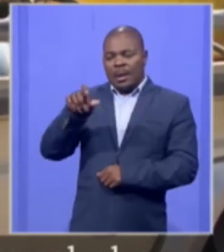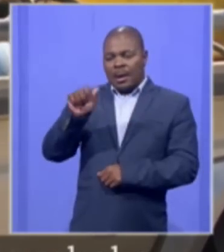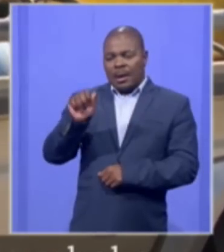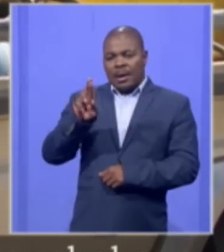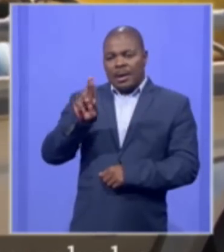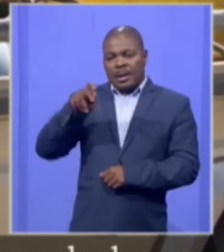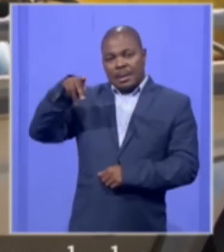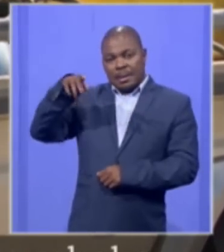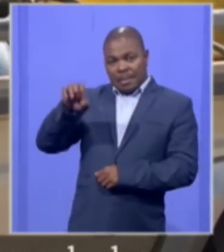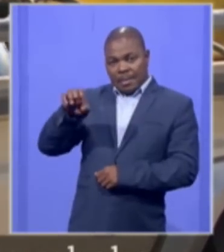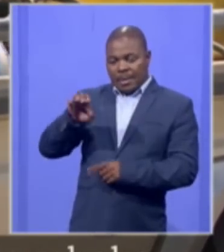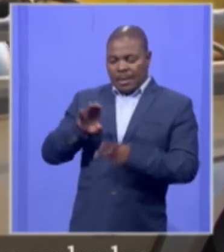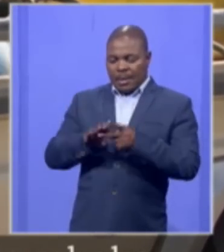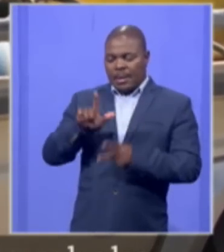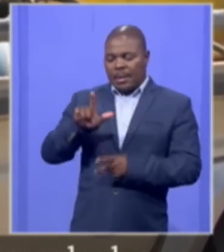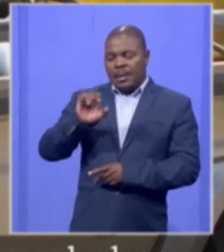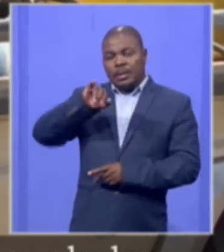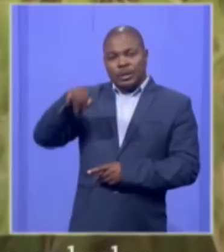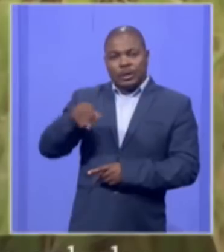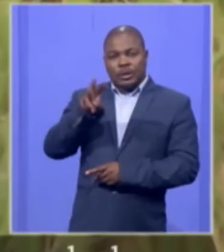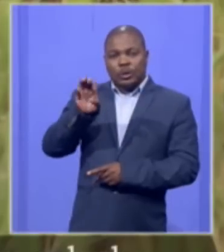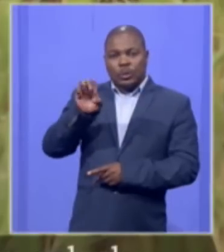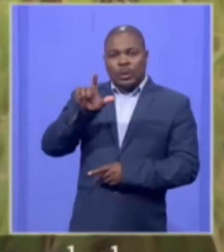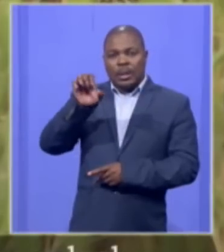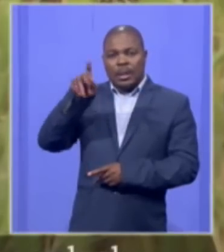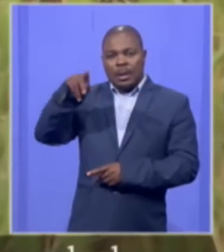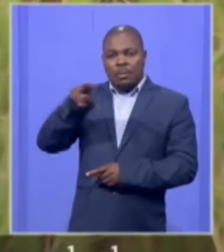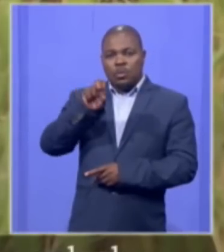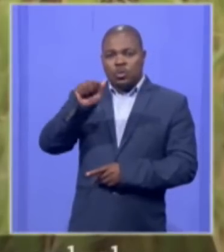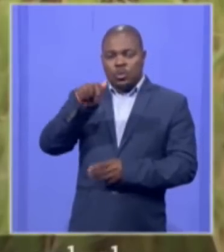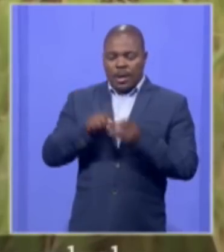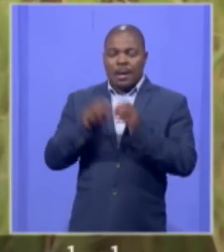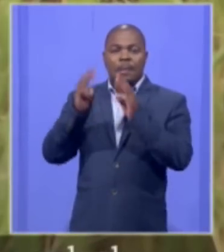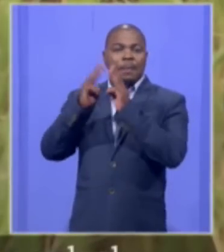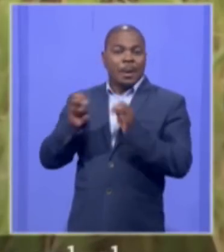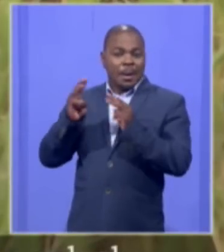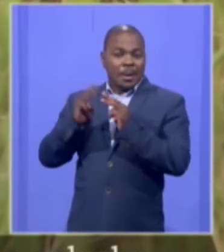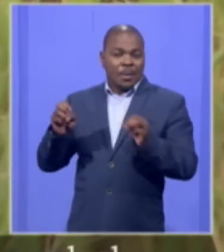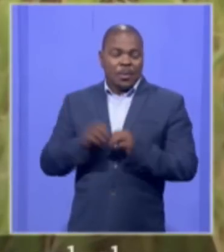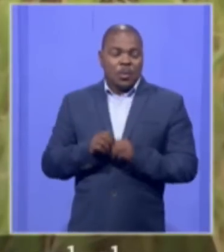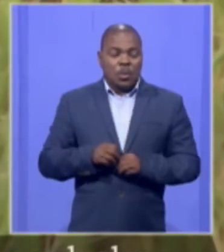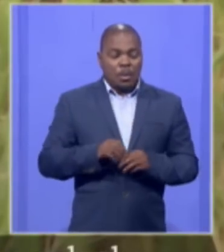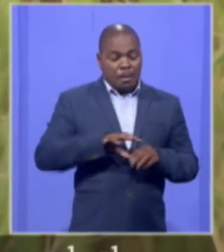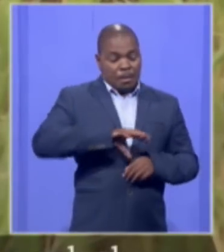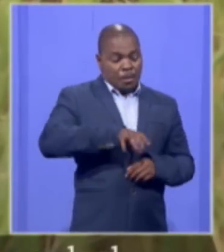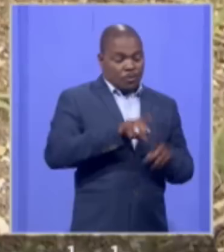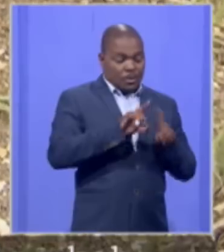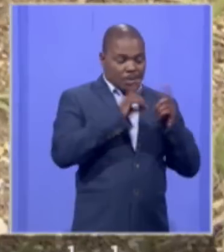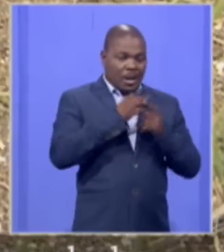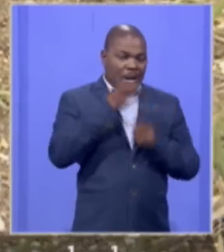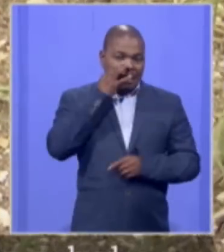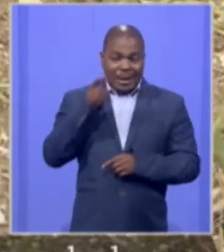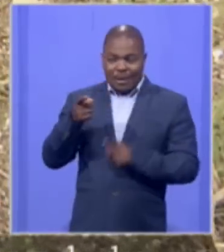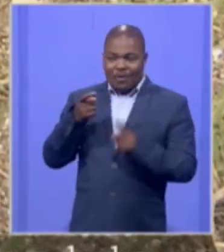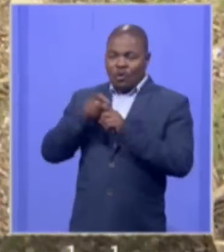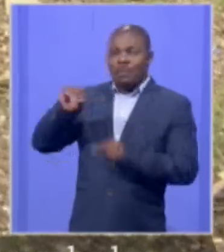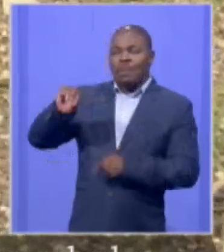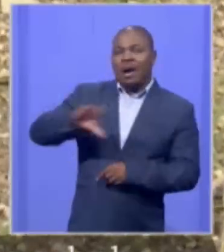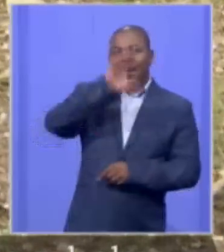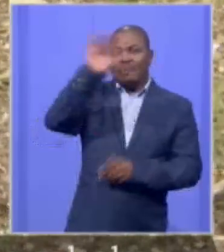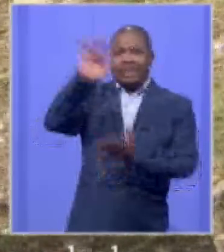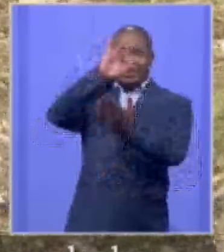le Joeleputswa le ka Mangaung. Kgoro ya temo ka provinceng yeo e re mohuta wo wa seboko o tšwa bogareng bja Afrika gomme